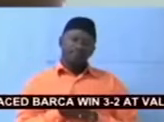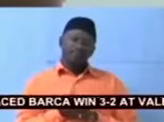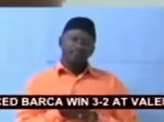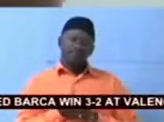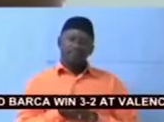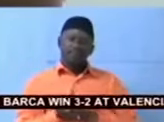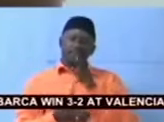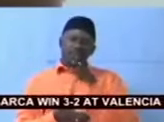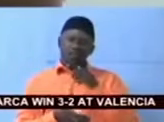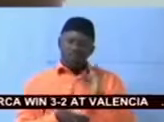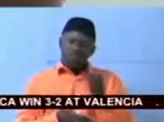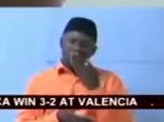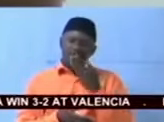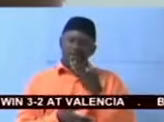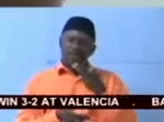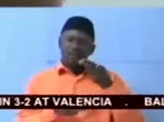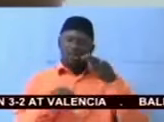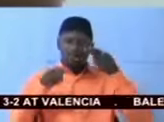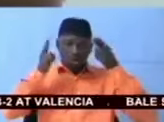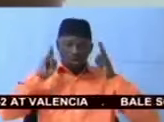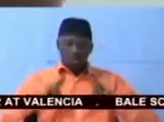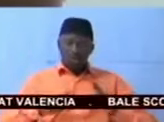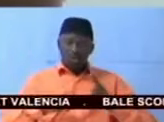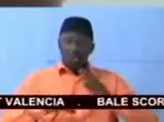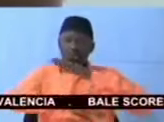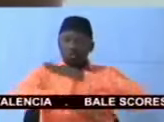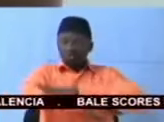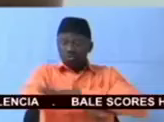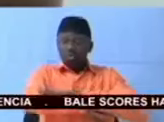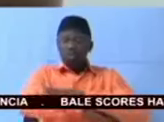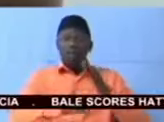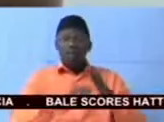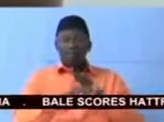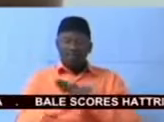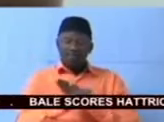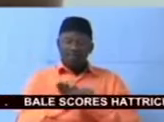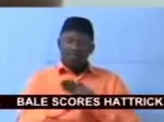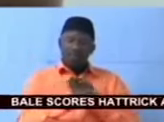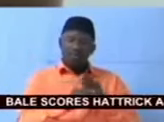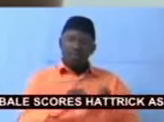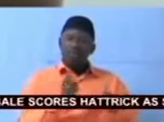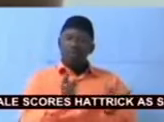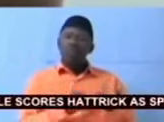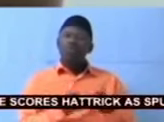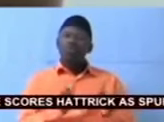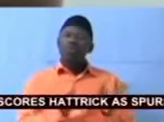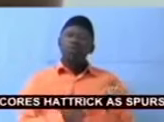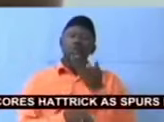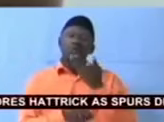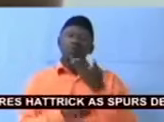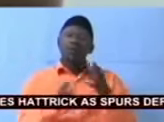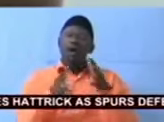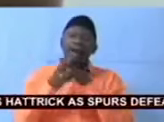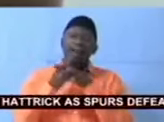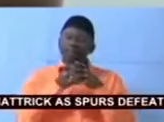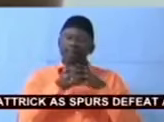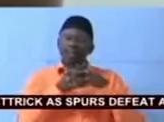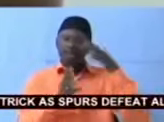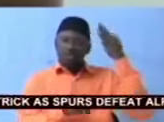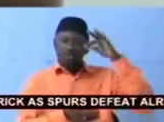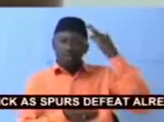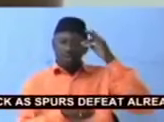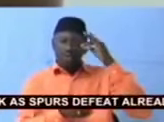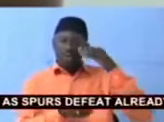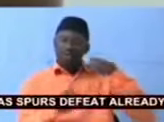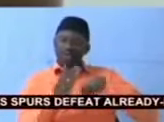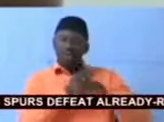you attend the law school before proceeding to the course which you did in Florida State University? Ndax jangon nga jamon nga ci